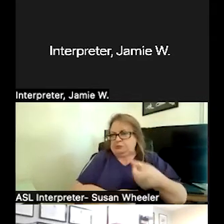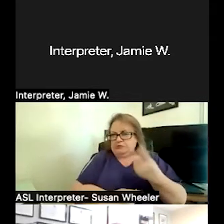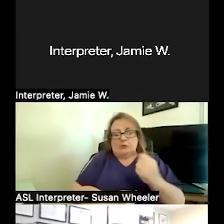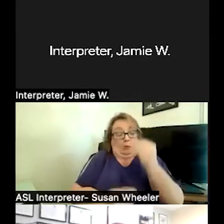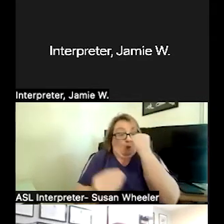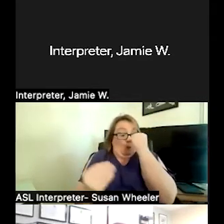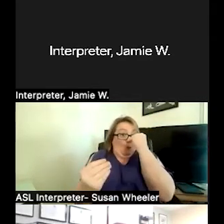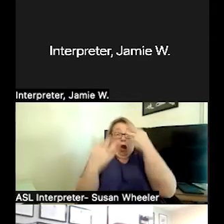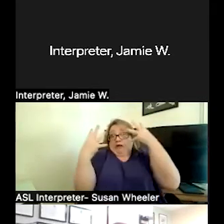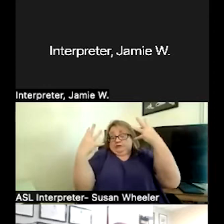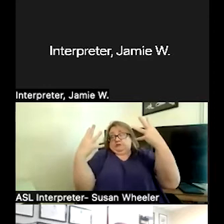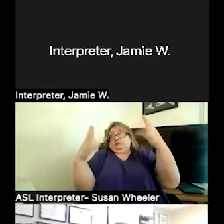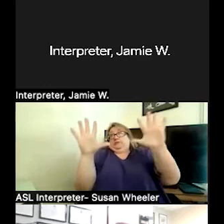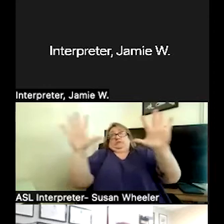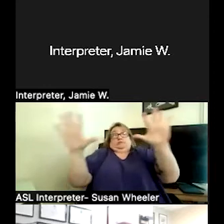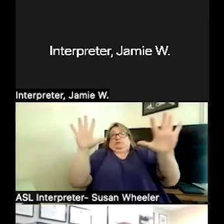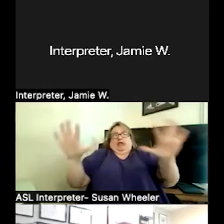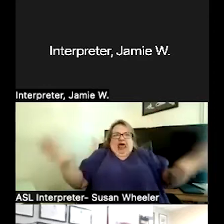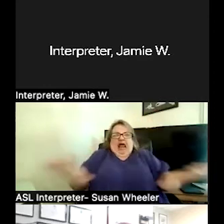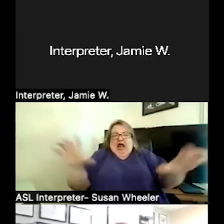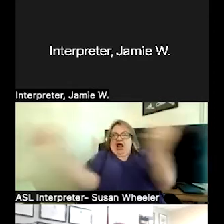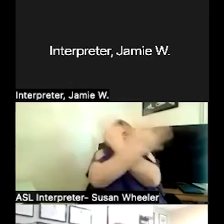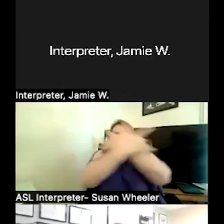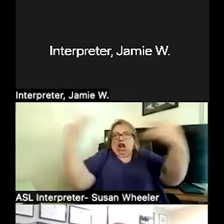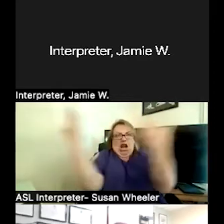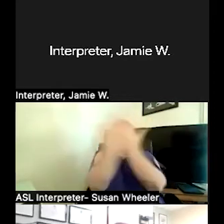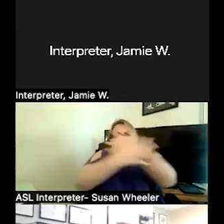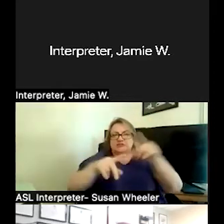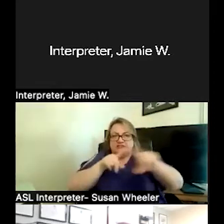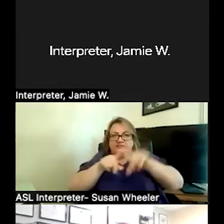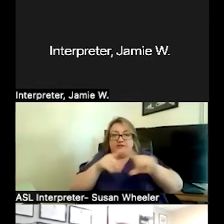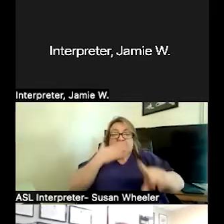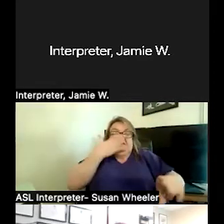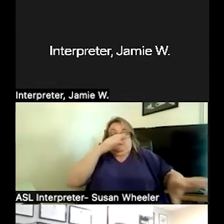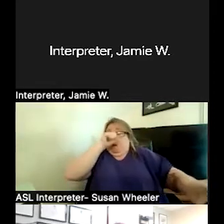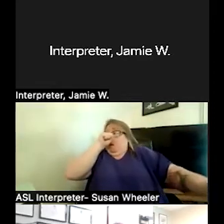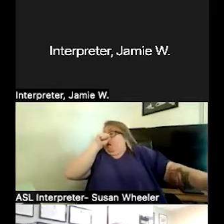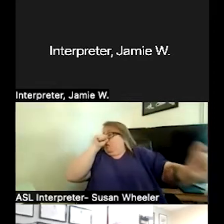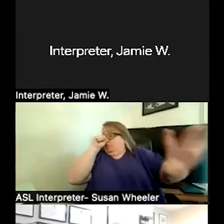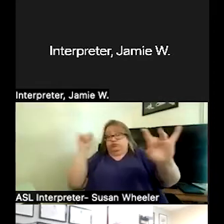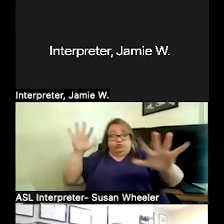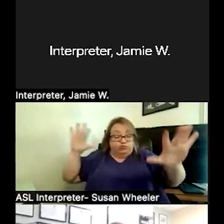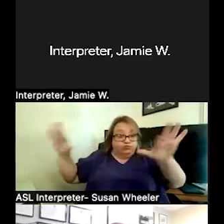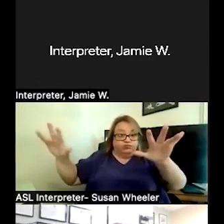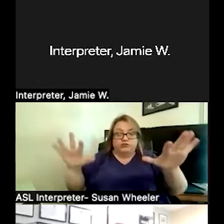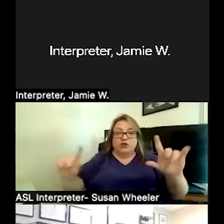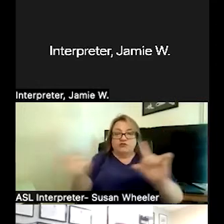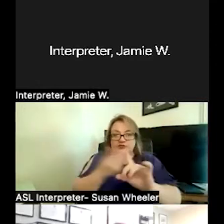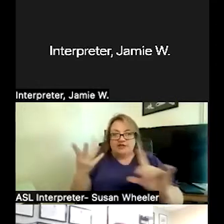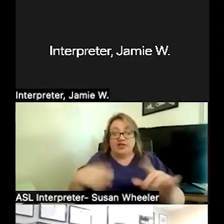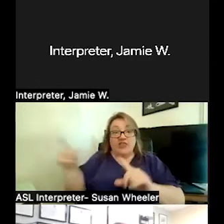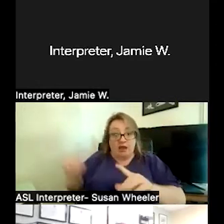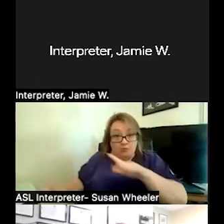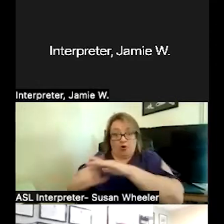bright. There's a lot of activity. There's a lot of different odors and smells that go on. So the first thing that they brought